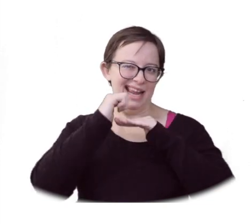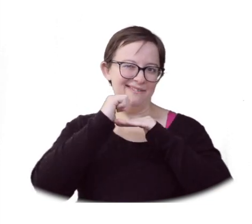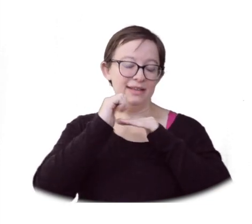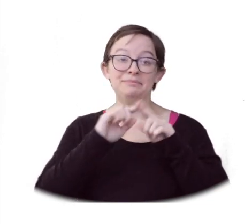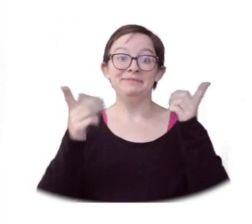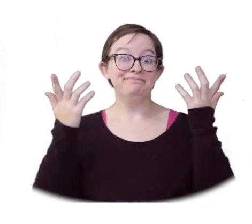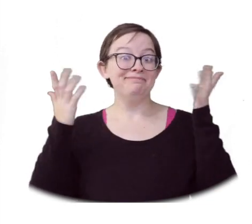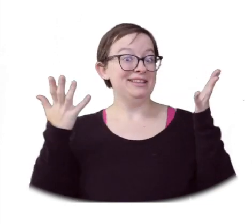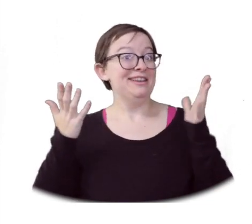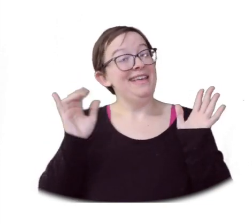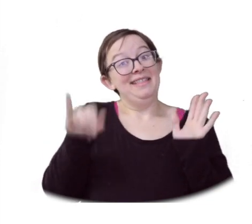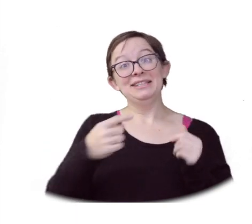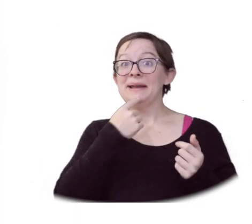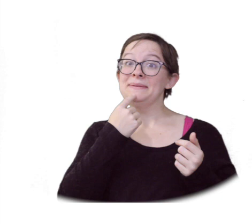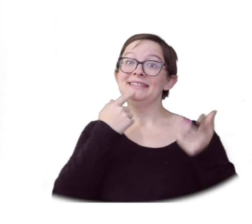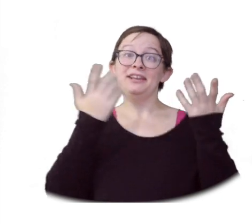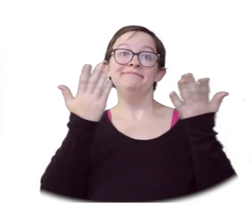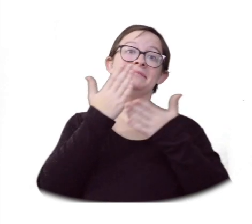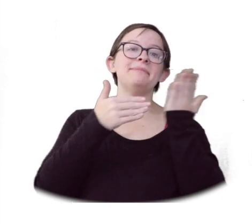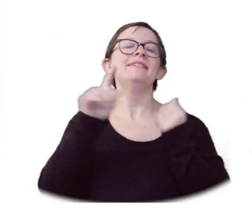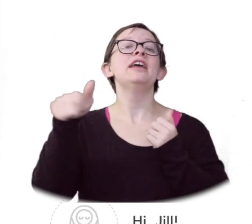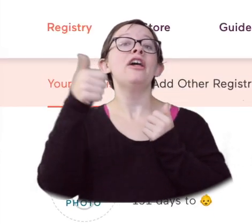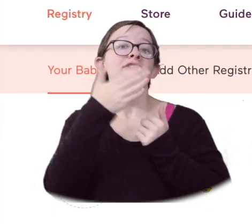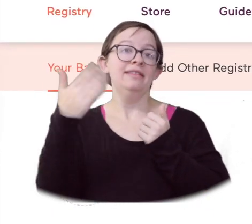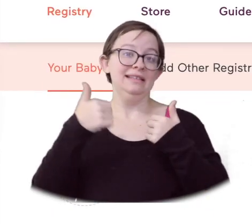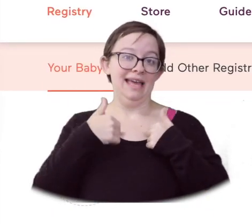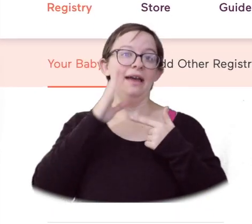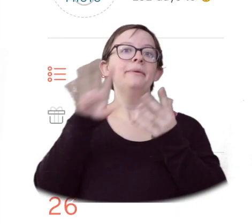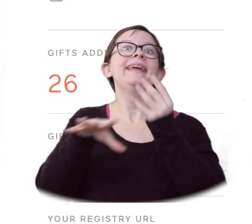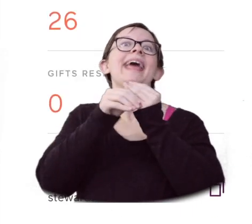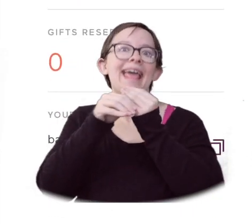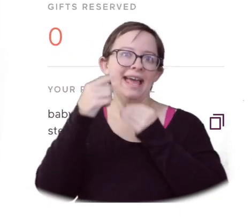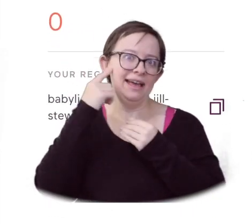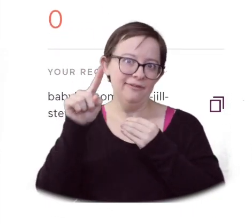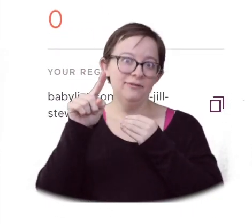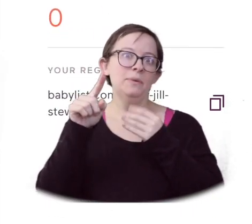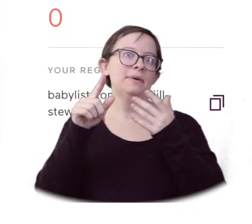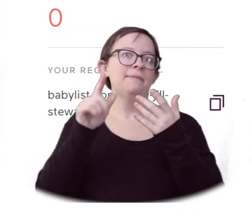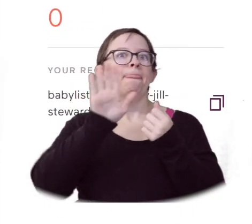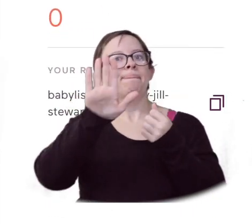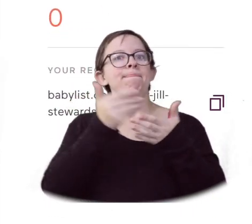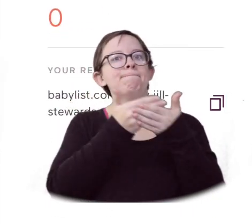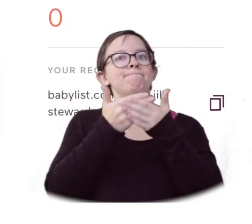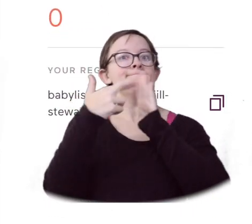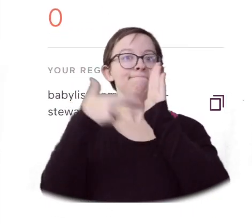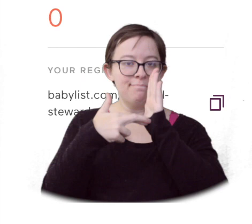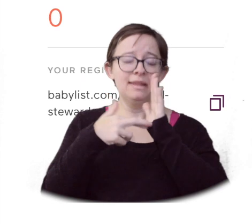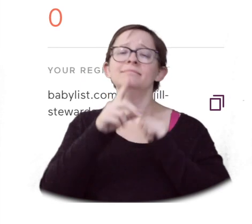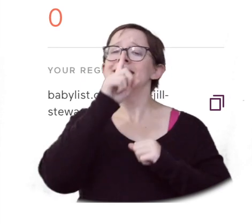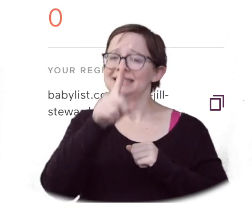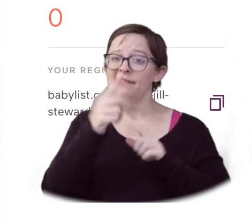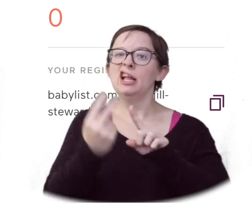those. But that is what I would say are some of the other things I would add onto